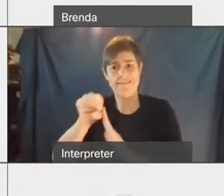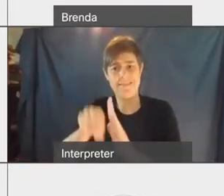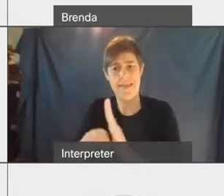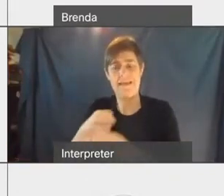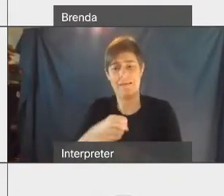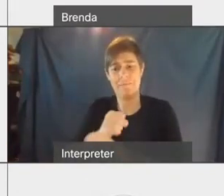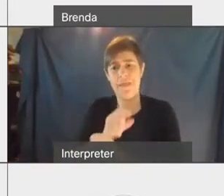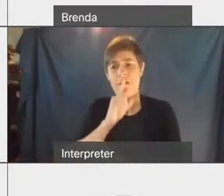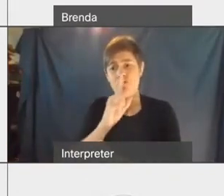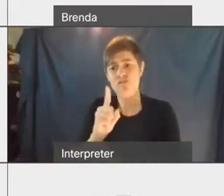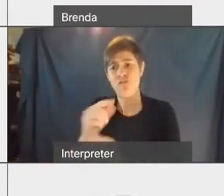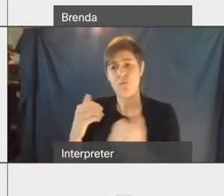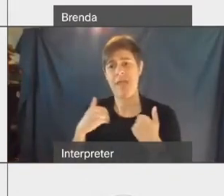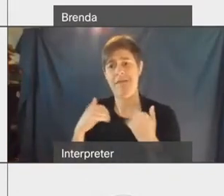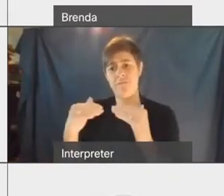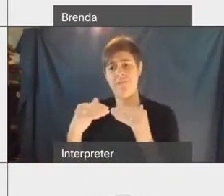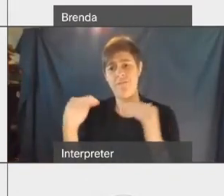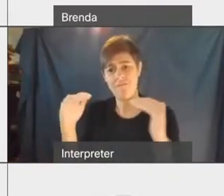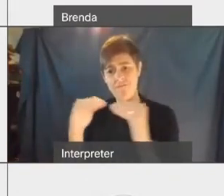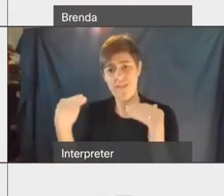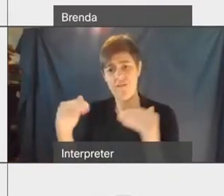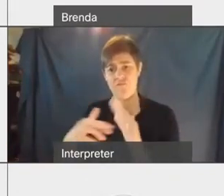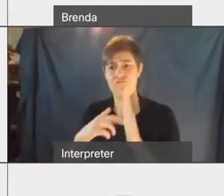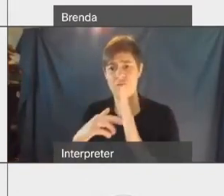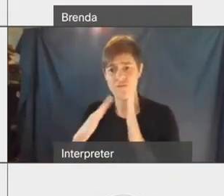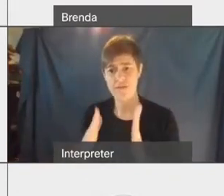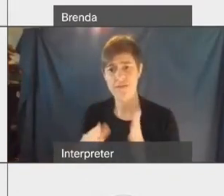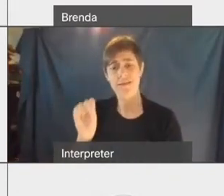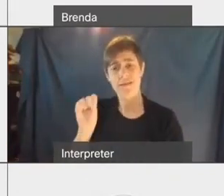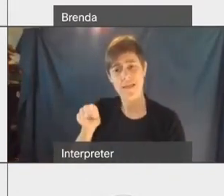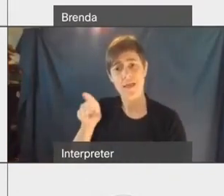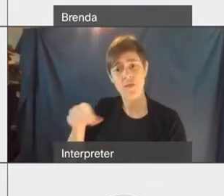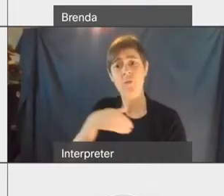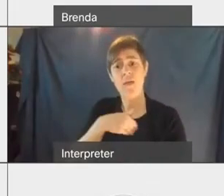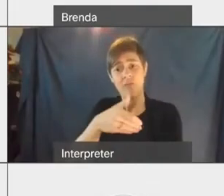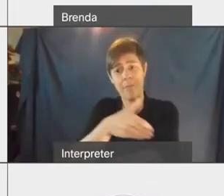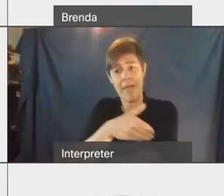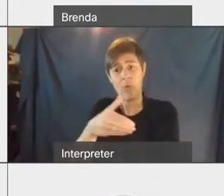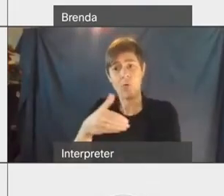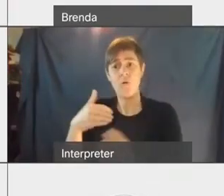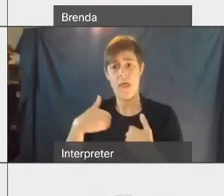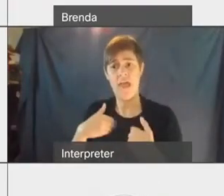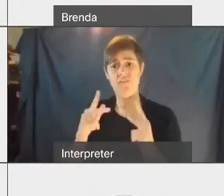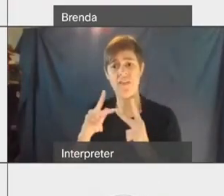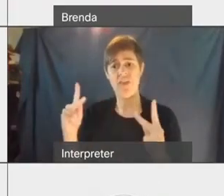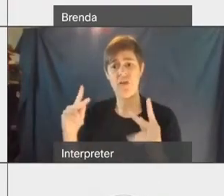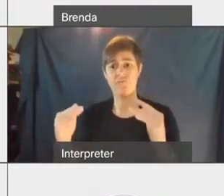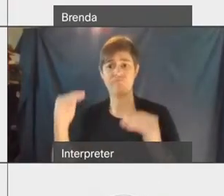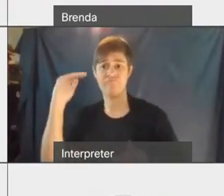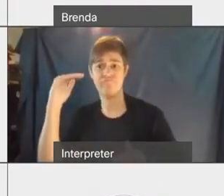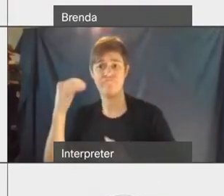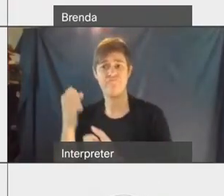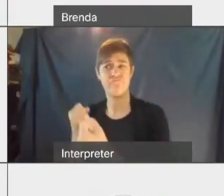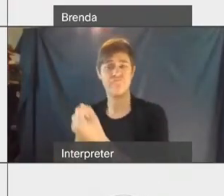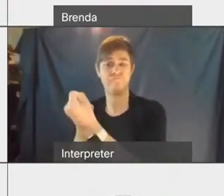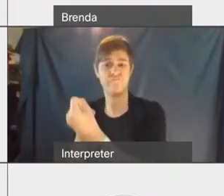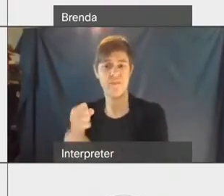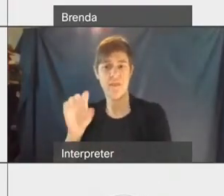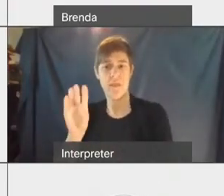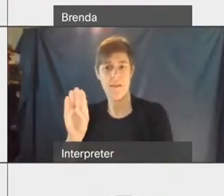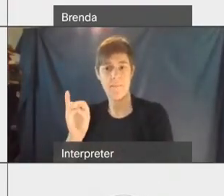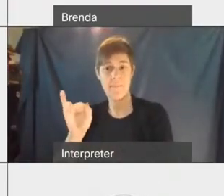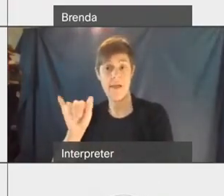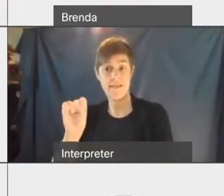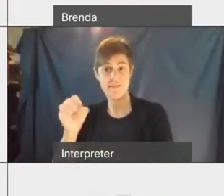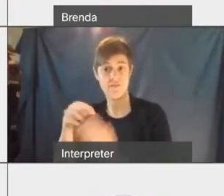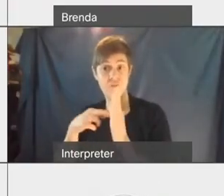is fair representation. Yes, you have the power to have a very biased representation, but please think